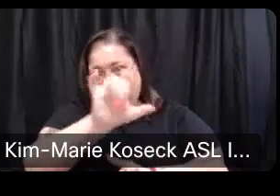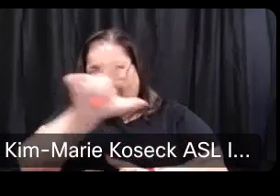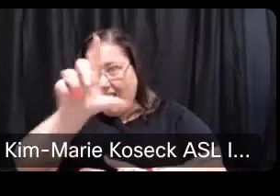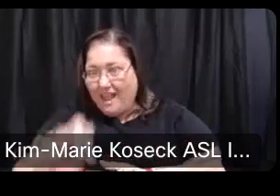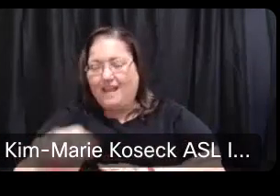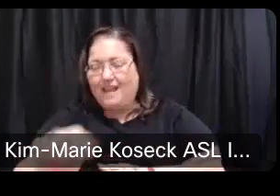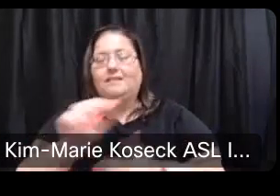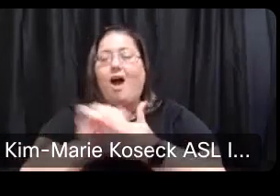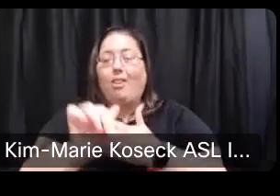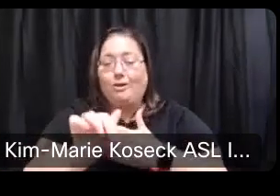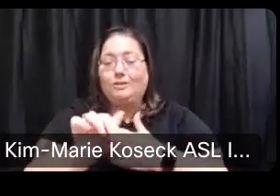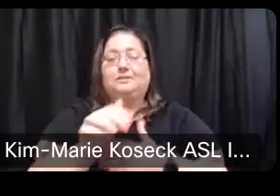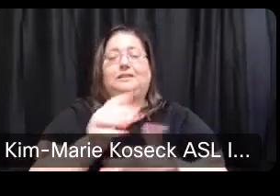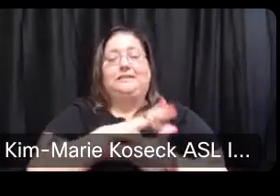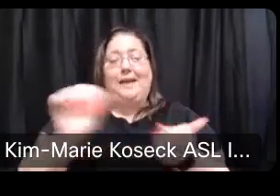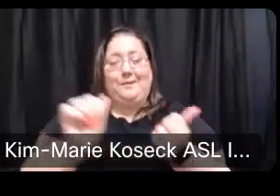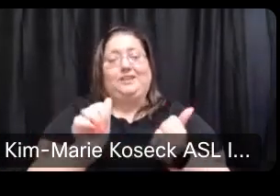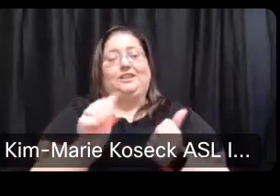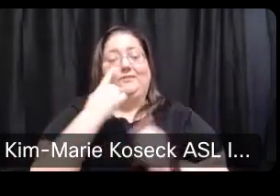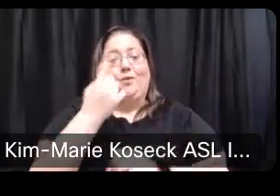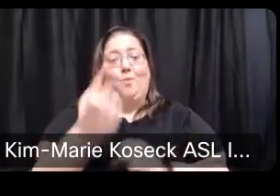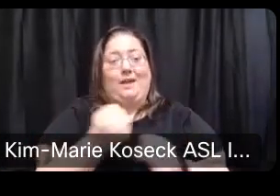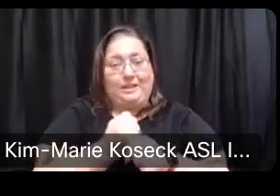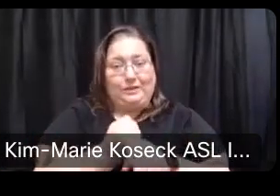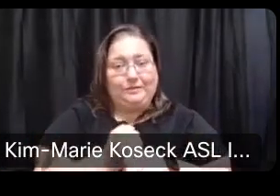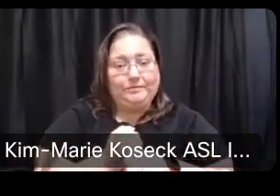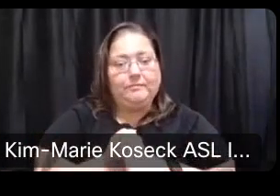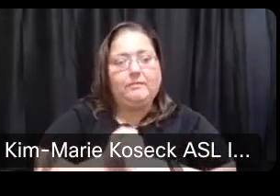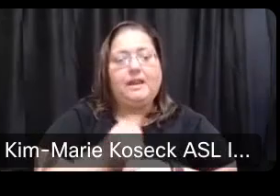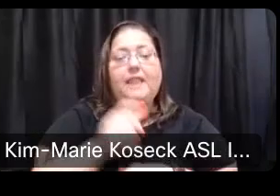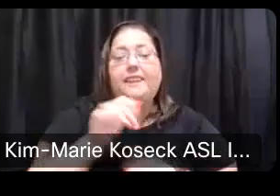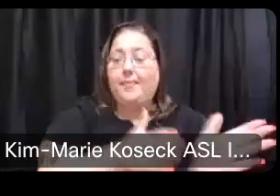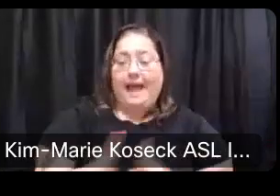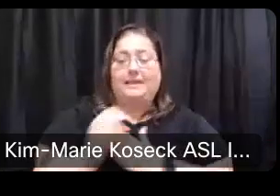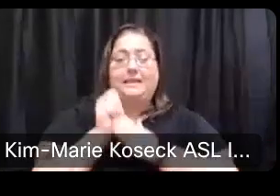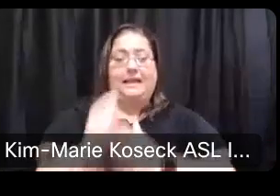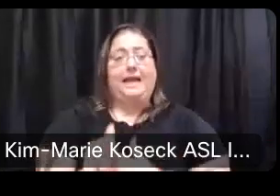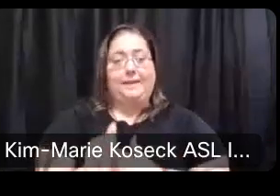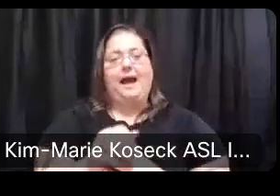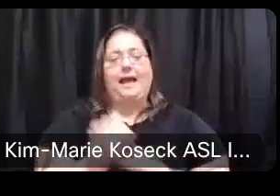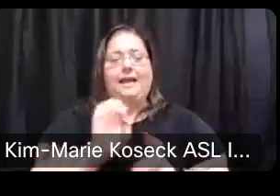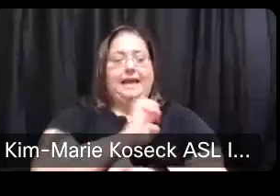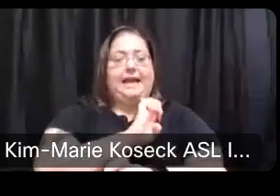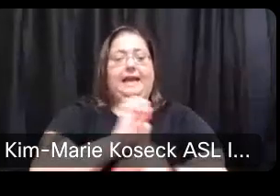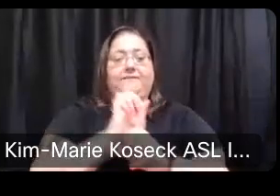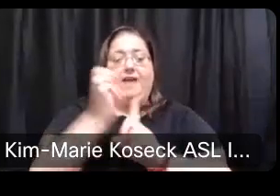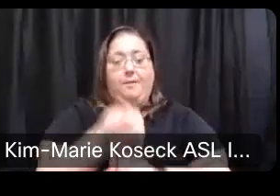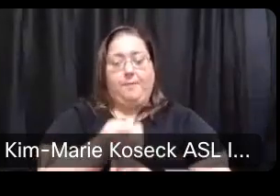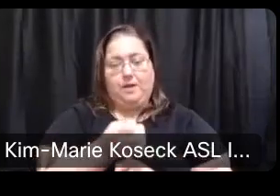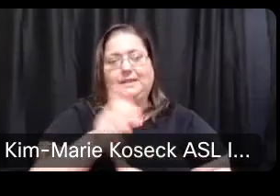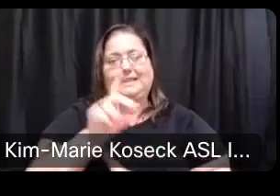annually. The coordination initiative for this plan is being led by the Department of Environmental Conservation,